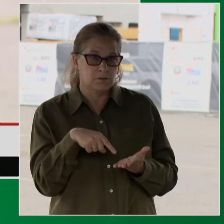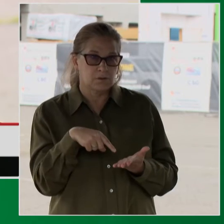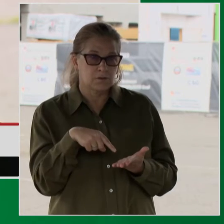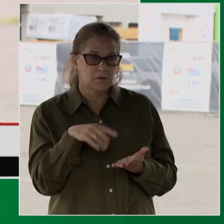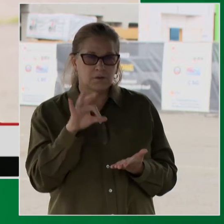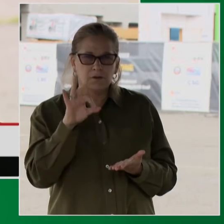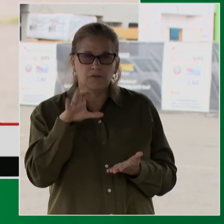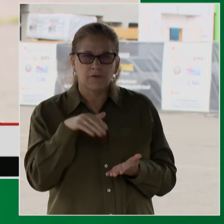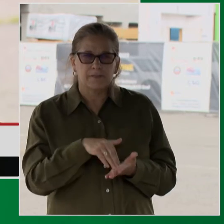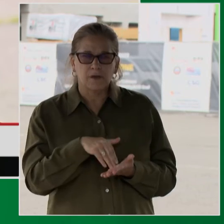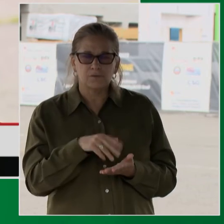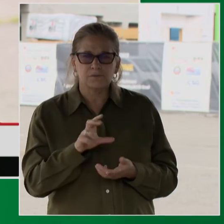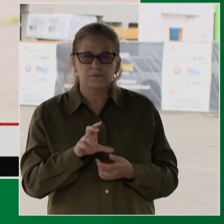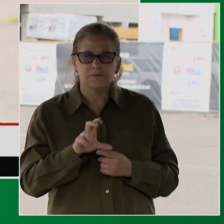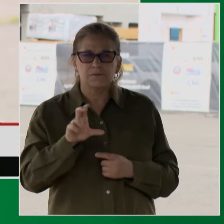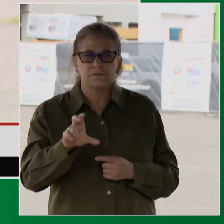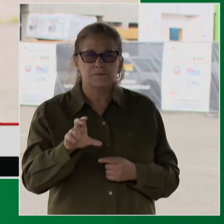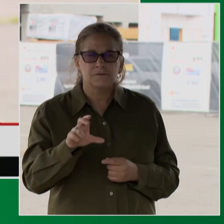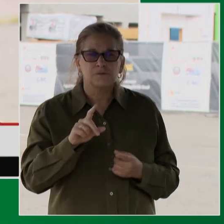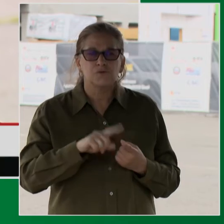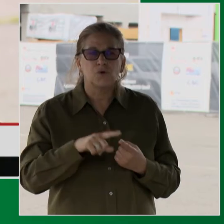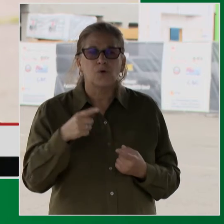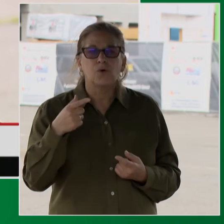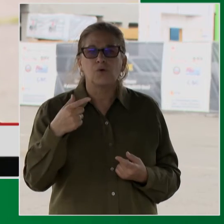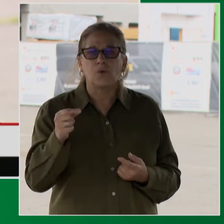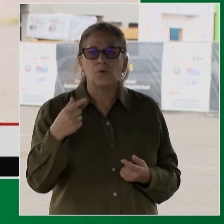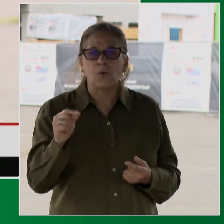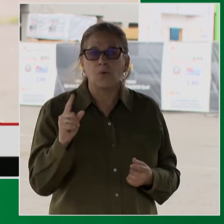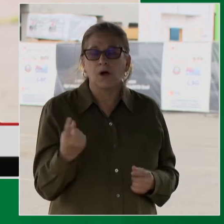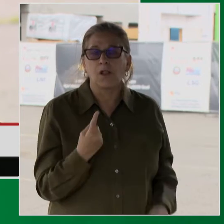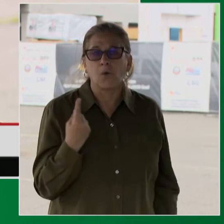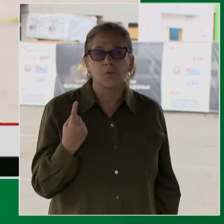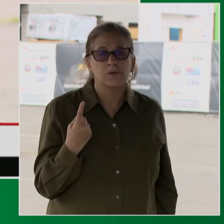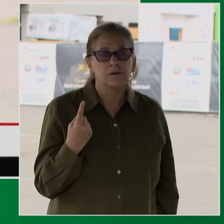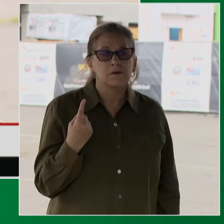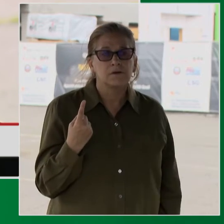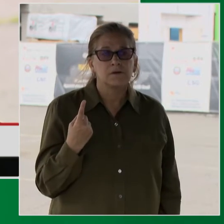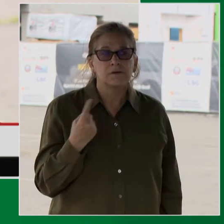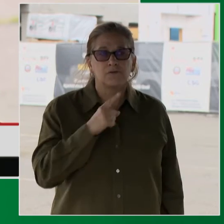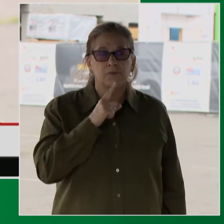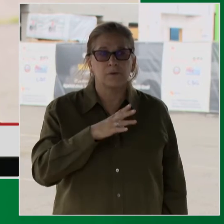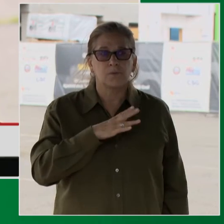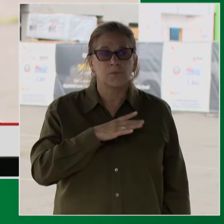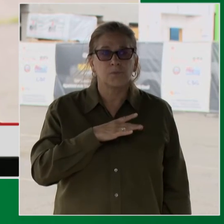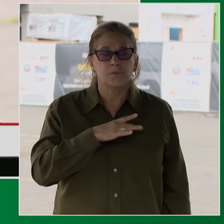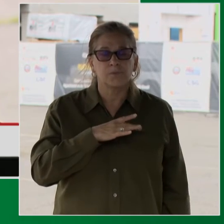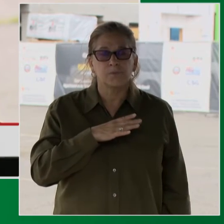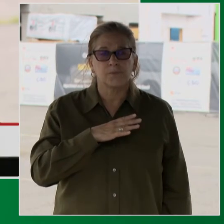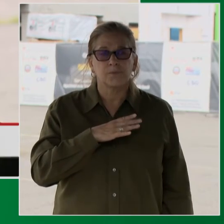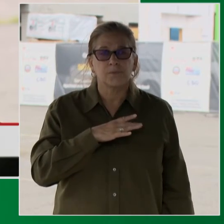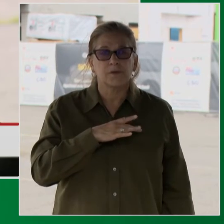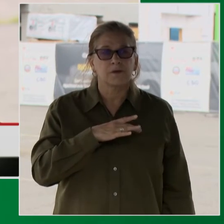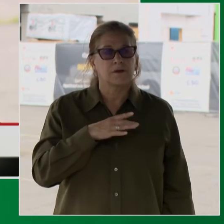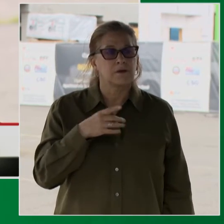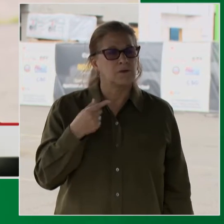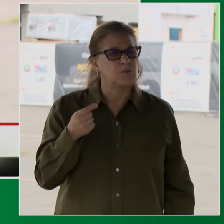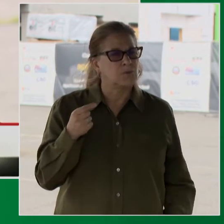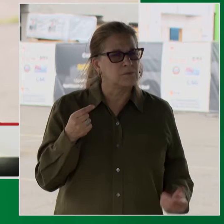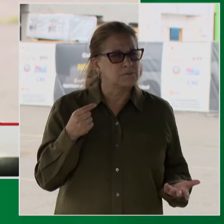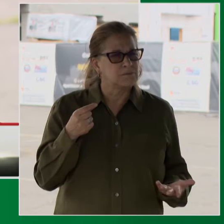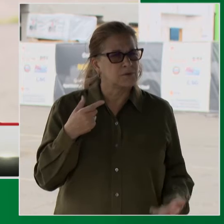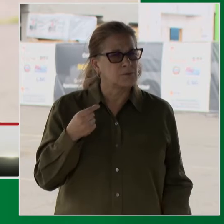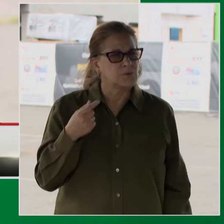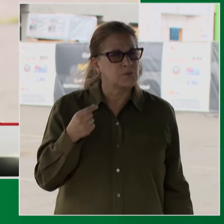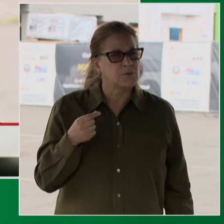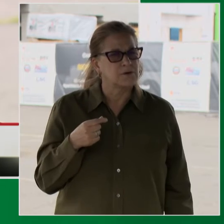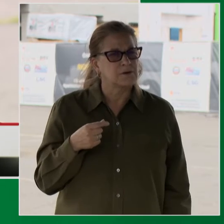$900,000 investment to GoGo here, which is fantastic. I think we're all very, very elated and excited about that.